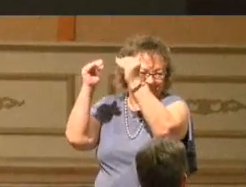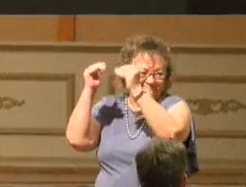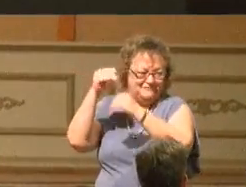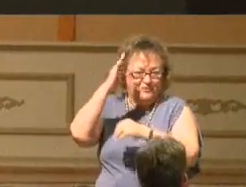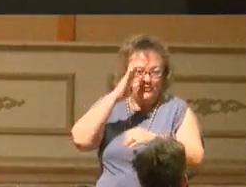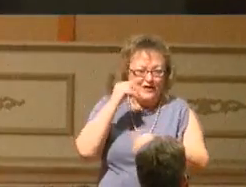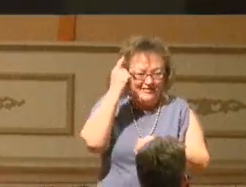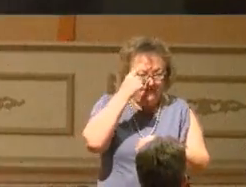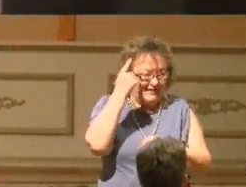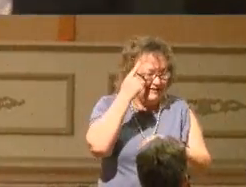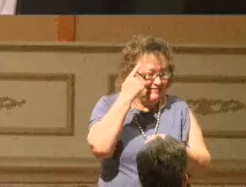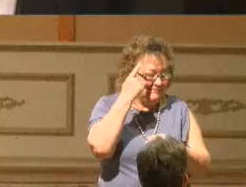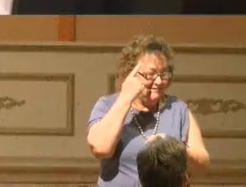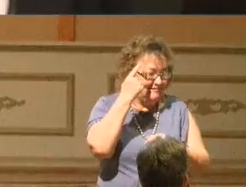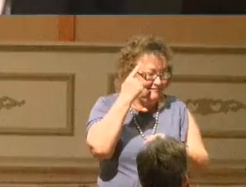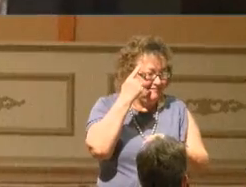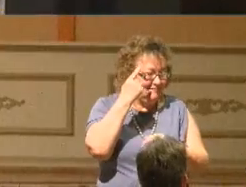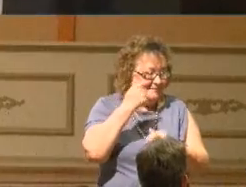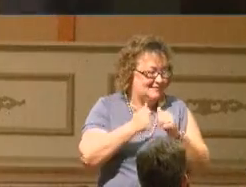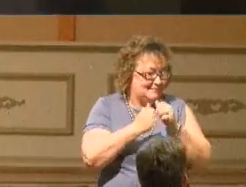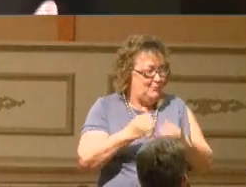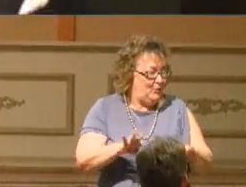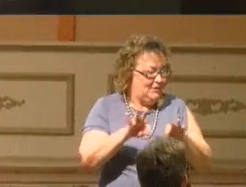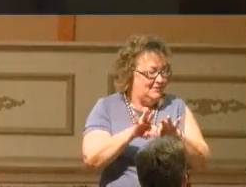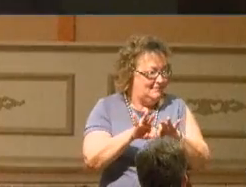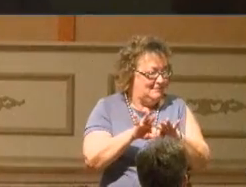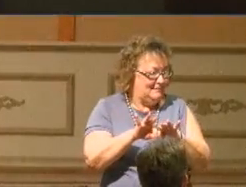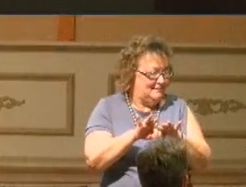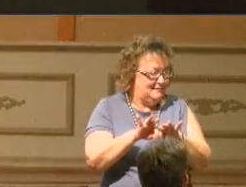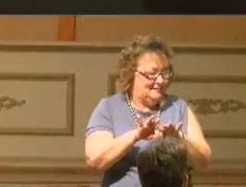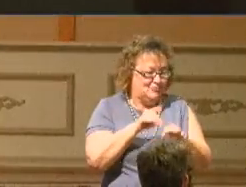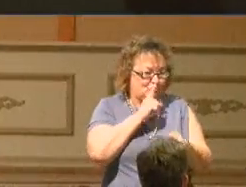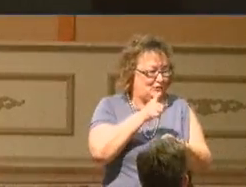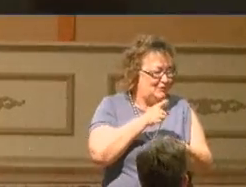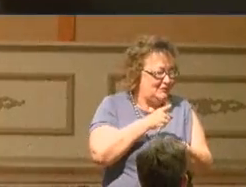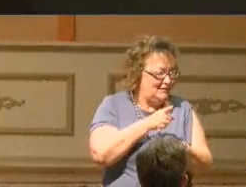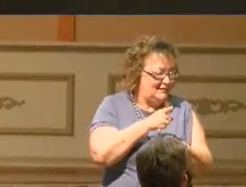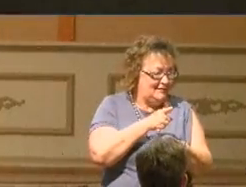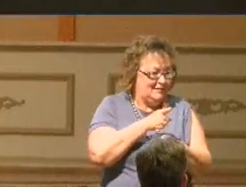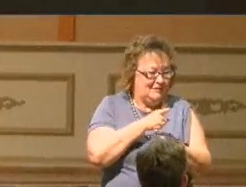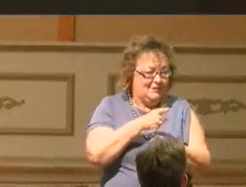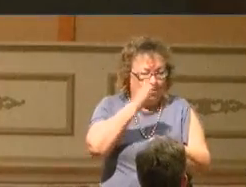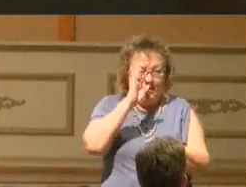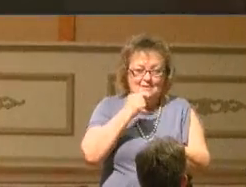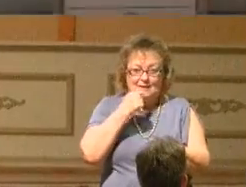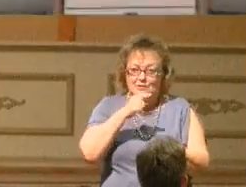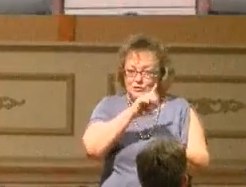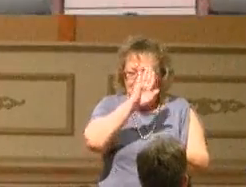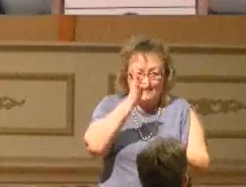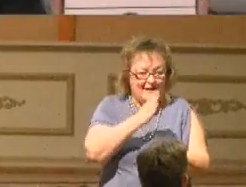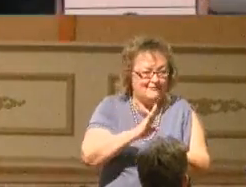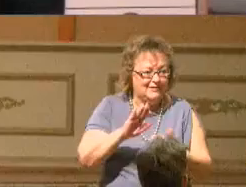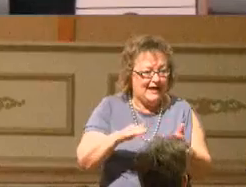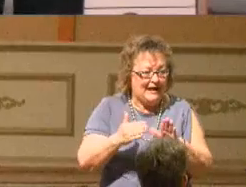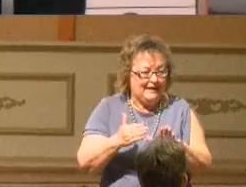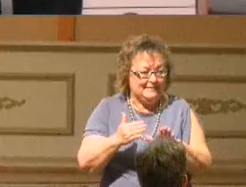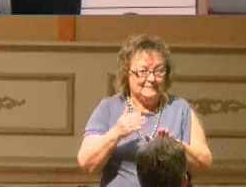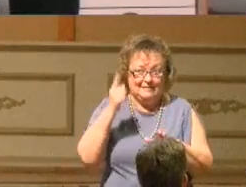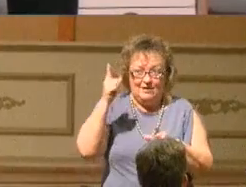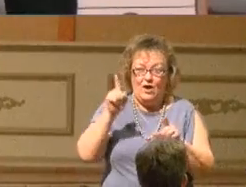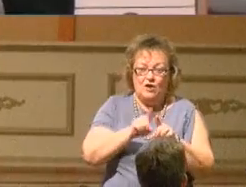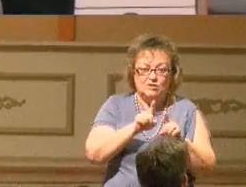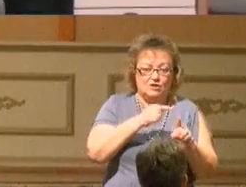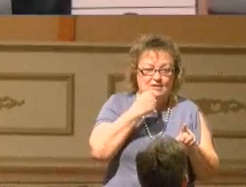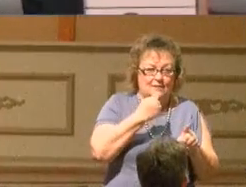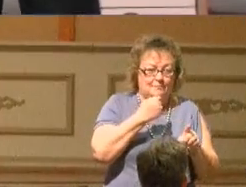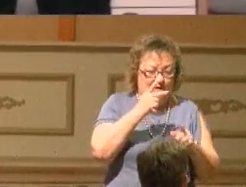what God thinks is what really matters, okay? And he said, you'll never die. But he also says that those